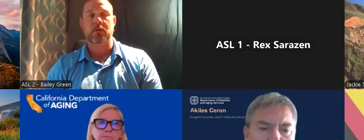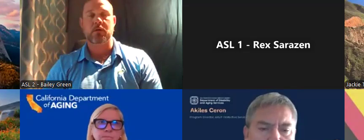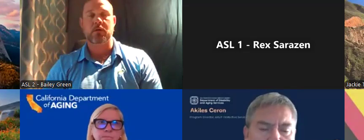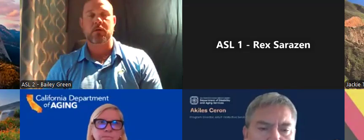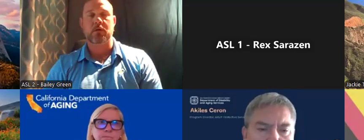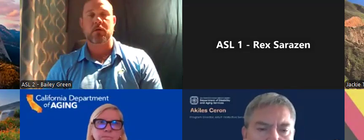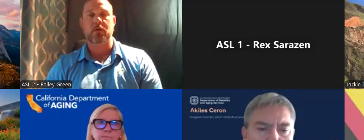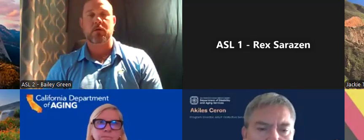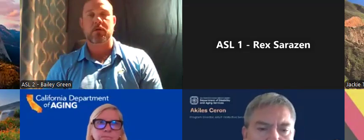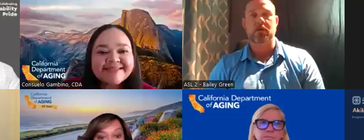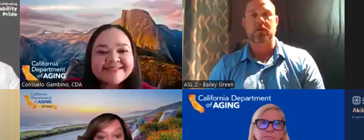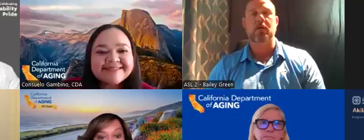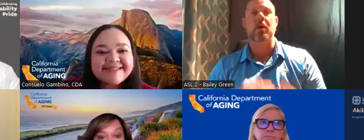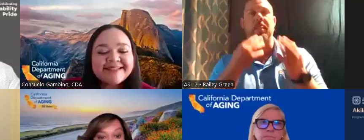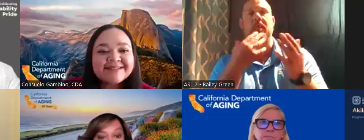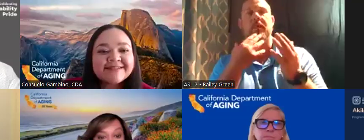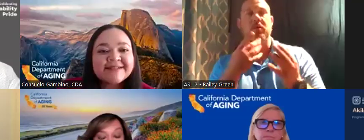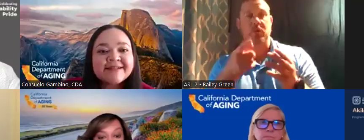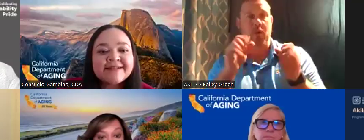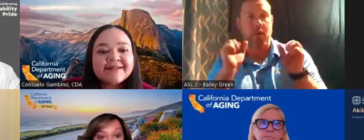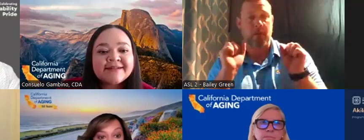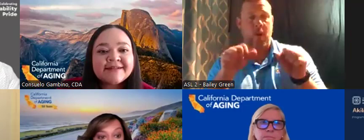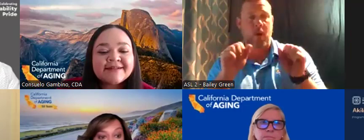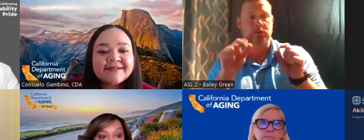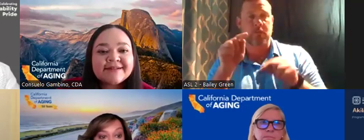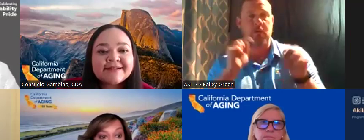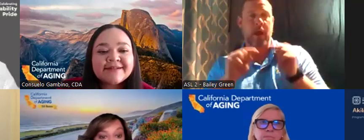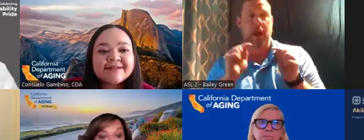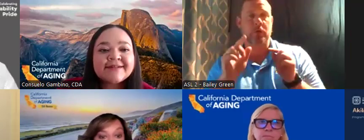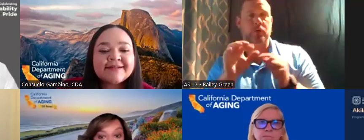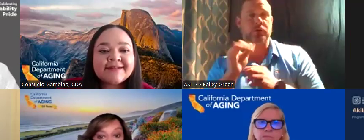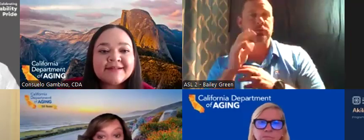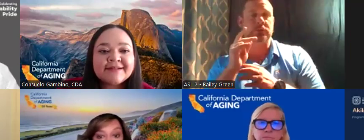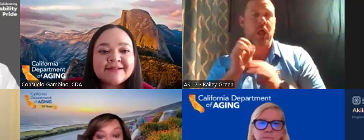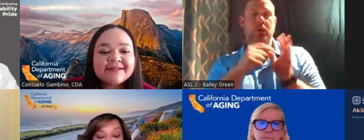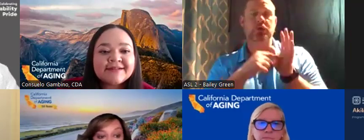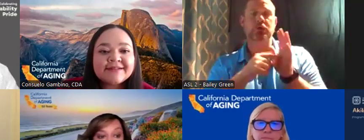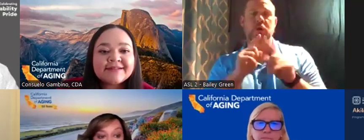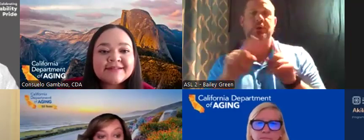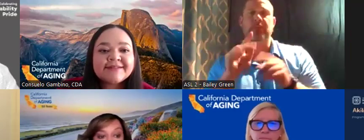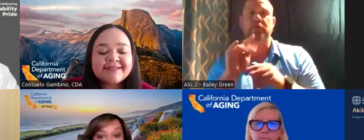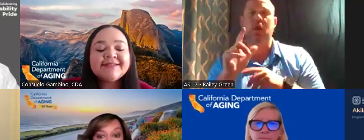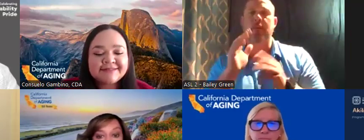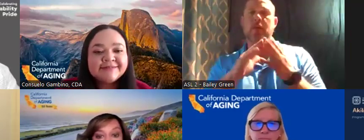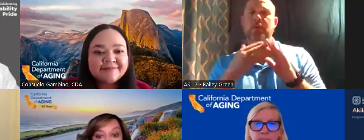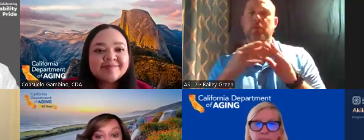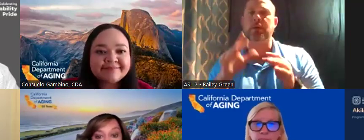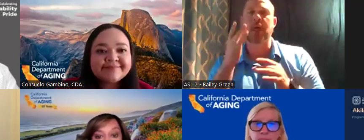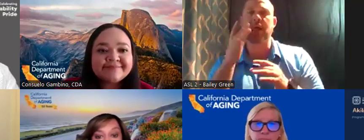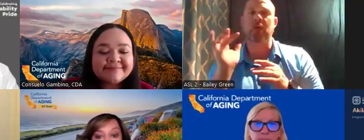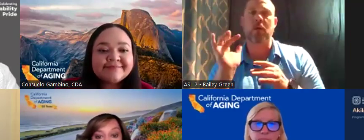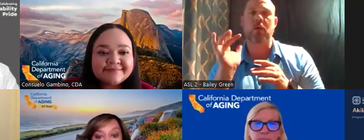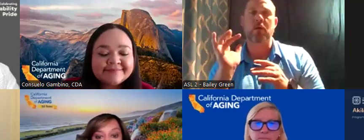Thank you again. Thank you again, Consuelo. I was just wondering, is it possible to go back to that slide that shows where the different tribal communities are in California? I was